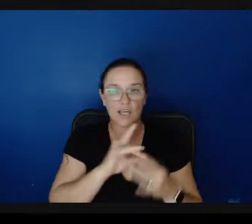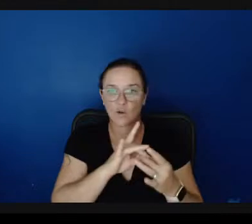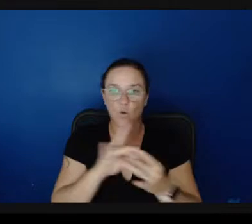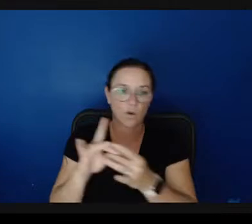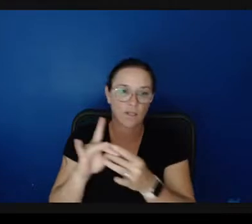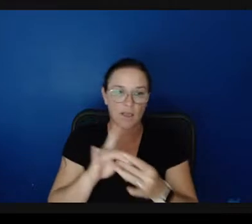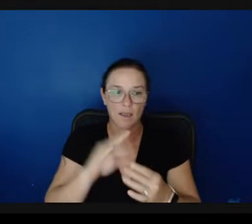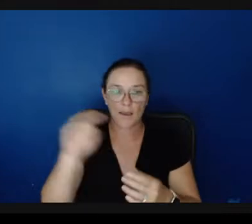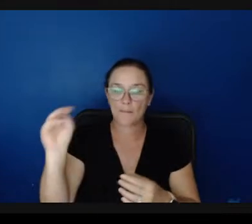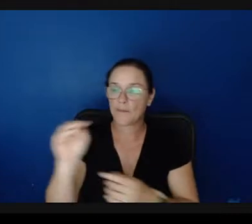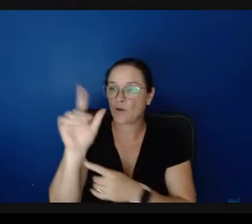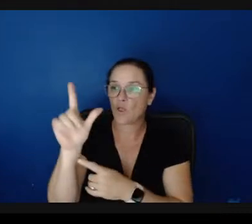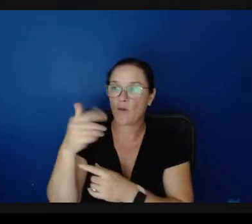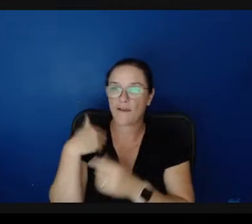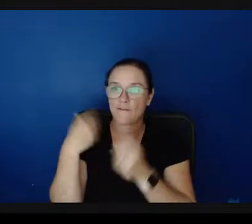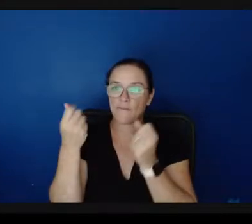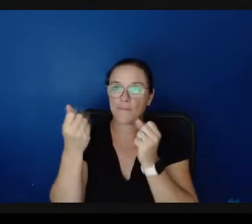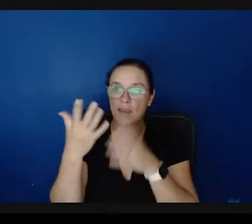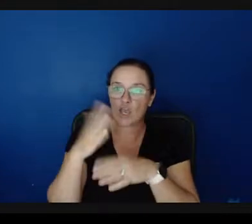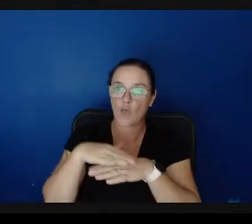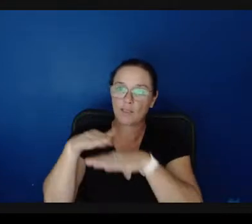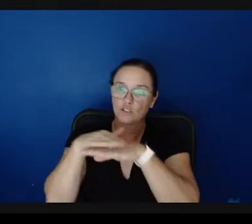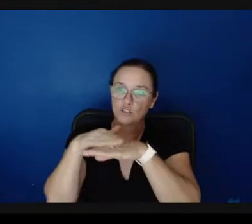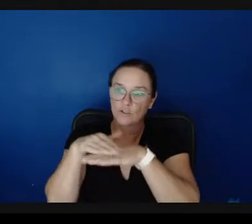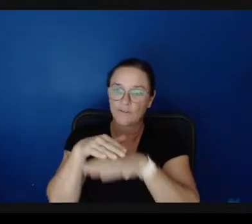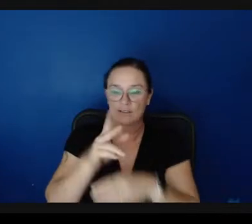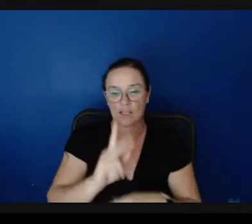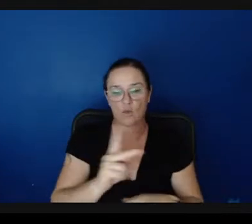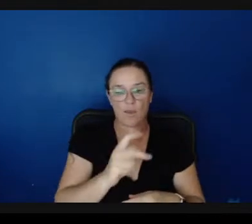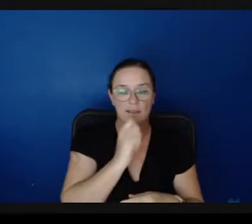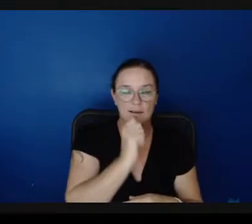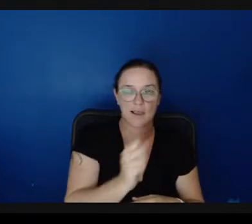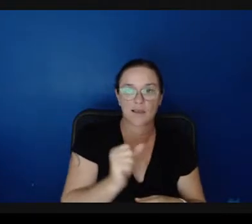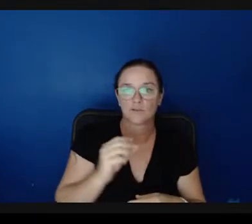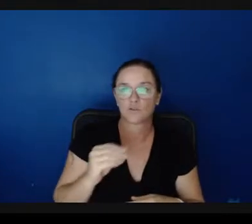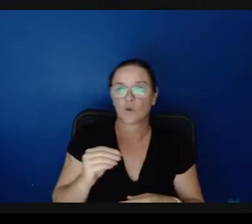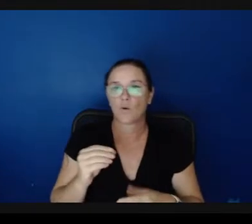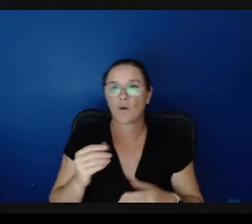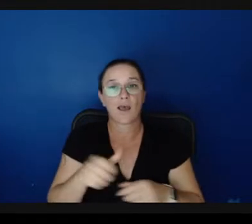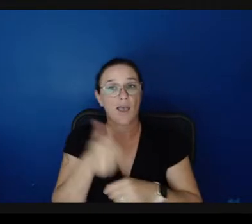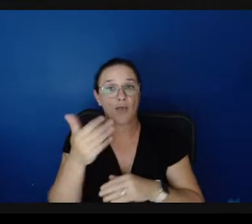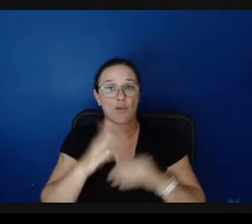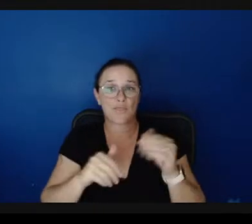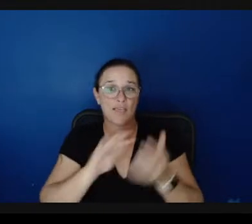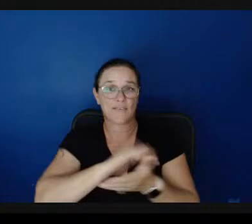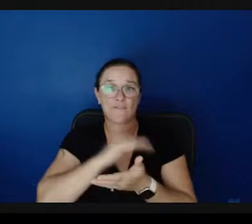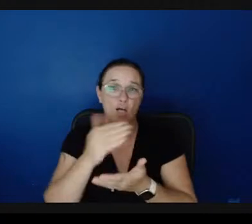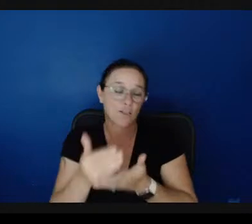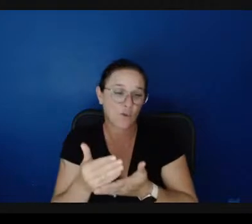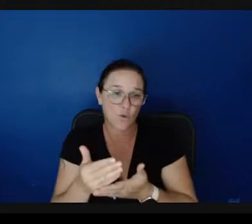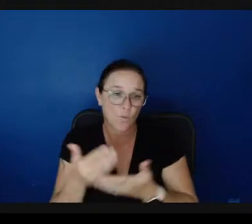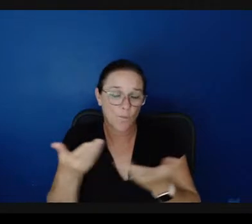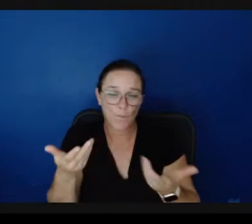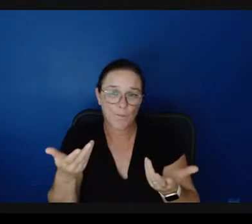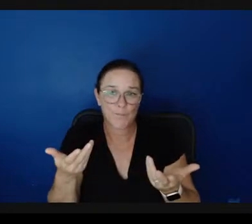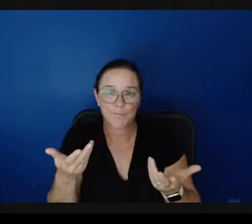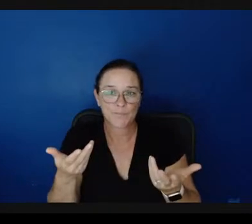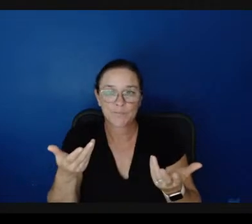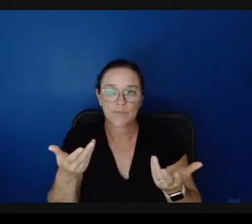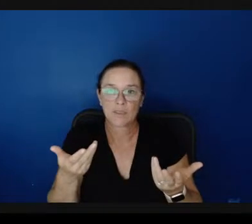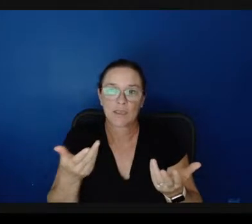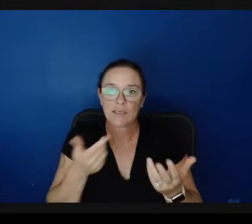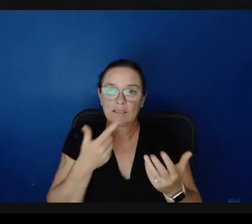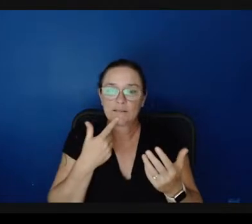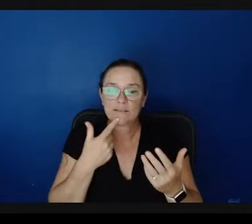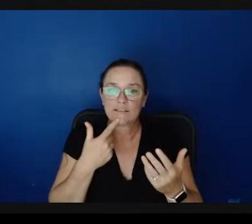surface, Kilauea does not, and vice versa. So beyond this actual volumes, this is another way to say the same thing. He's actually kind of looked at the